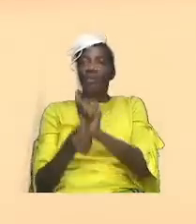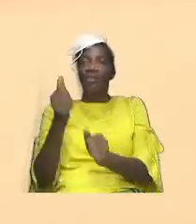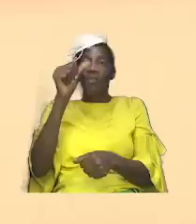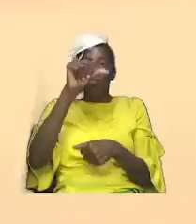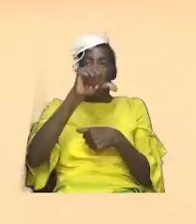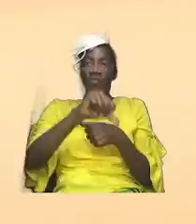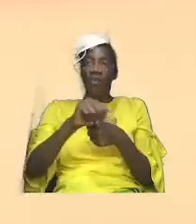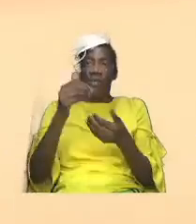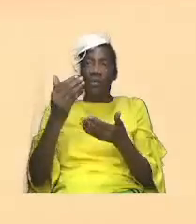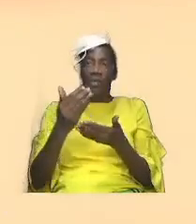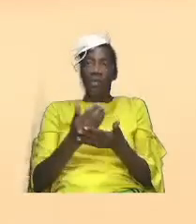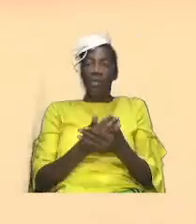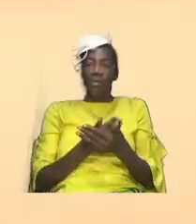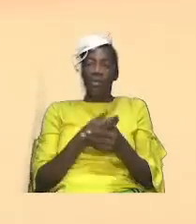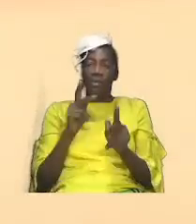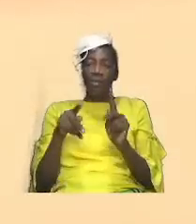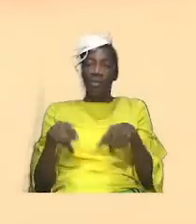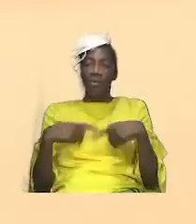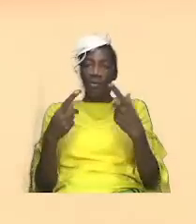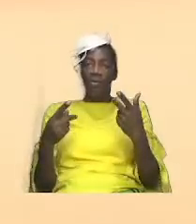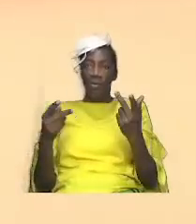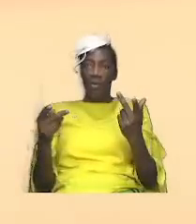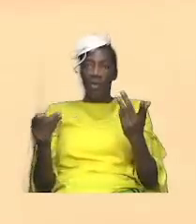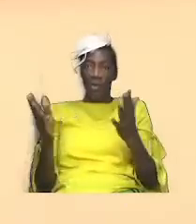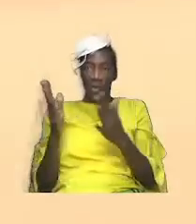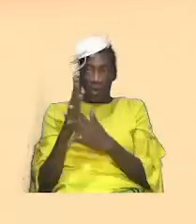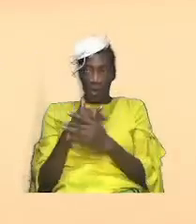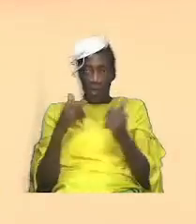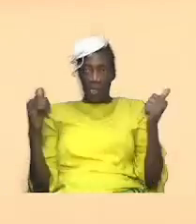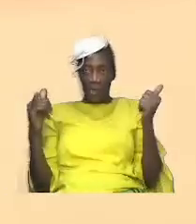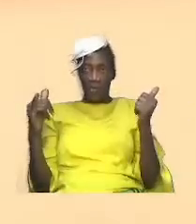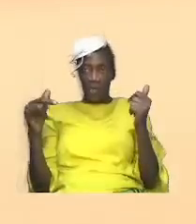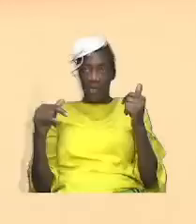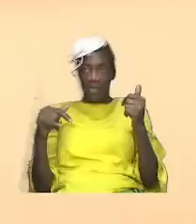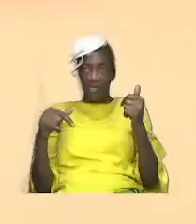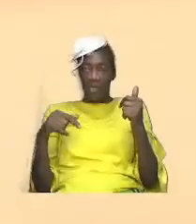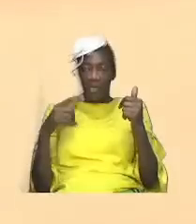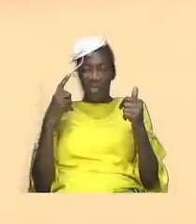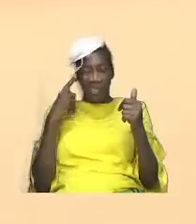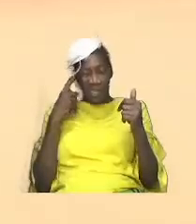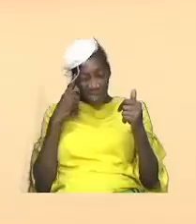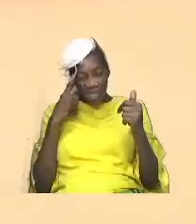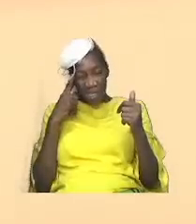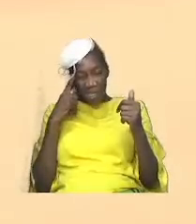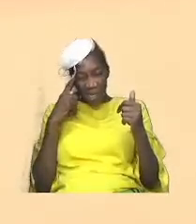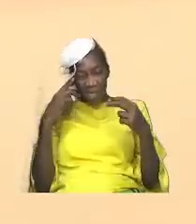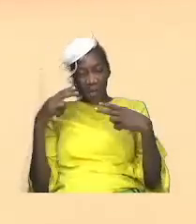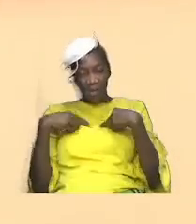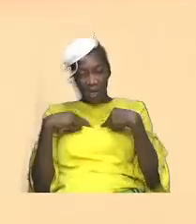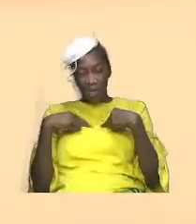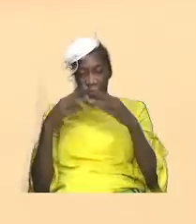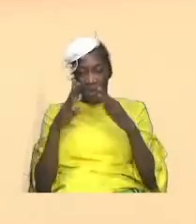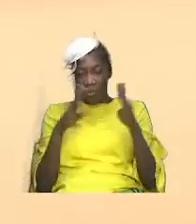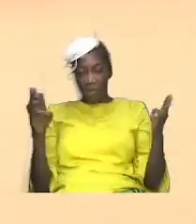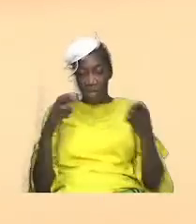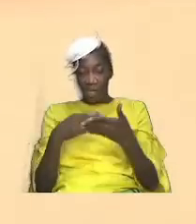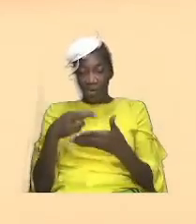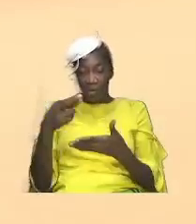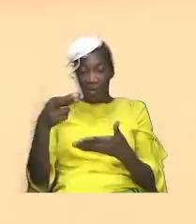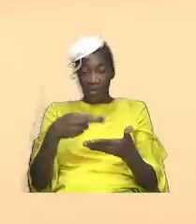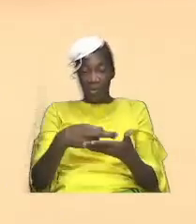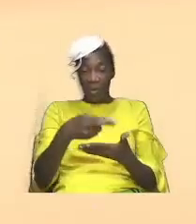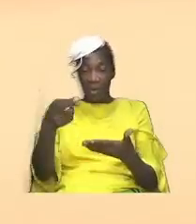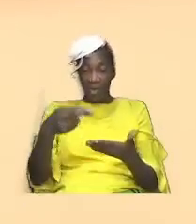Some people going to heaven based on all the thing what they're doing here and think so they have a big reward up there waiting. And when God